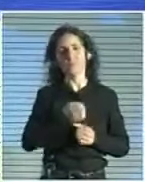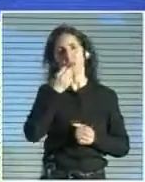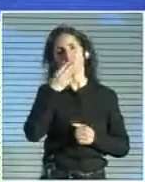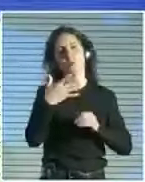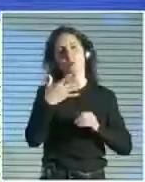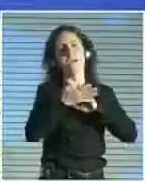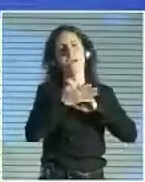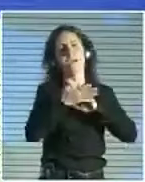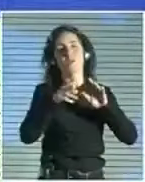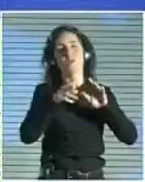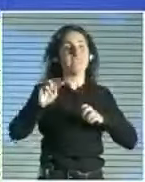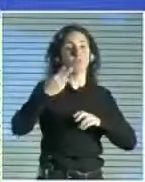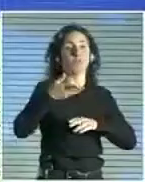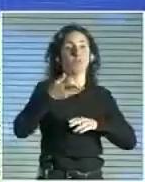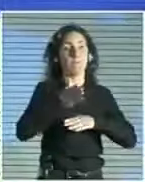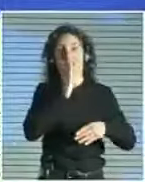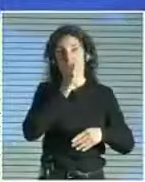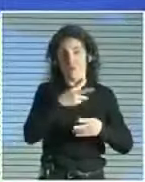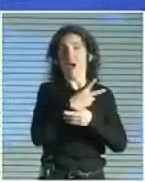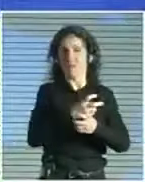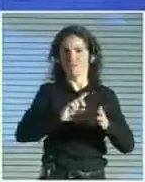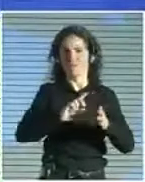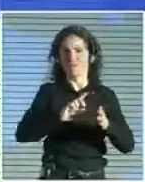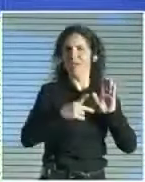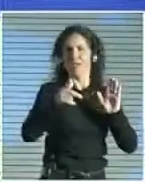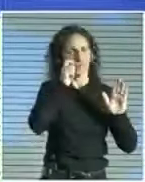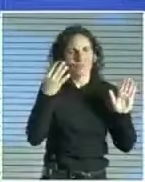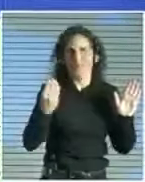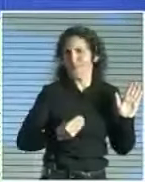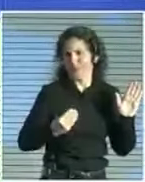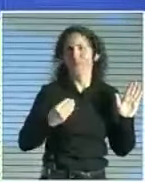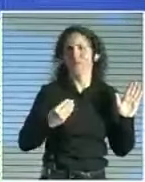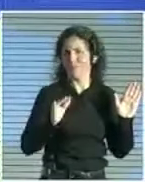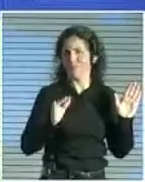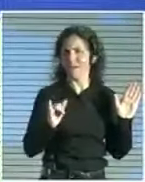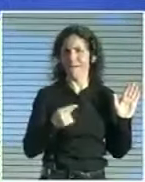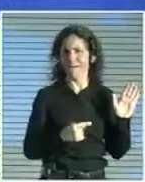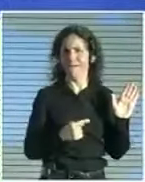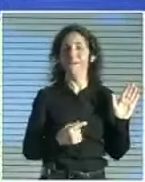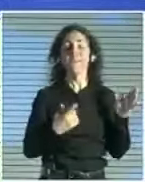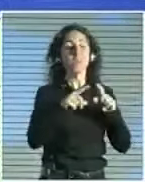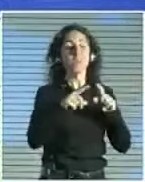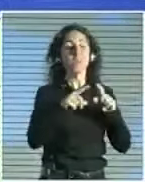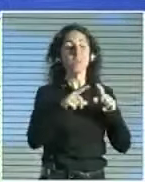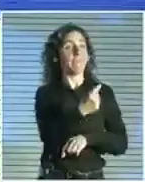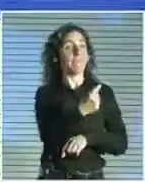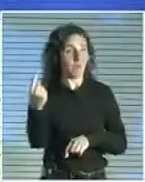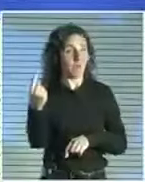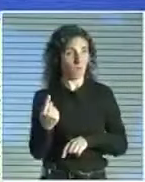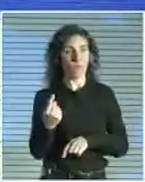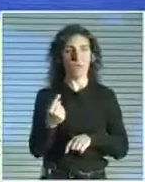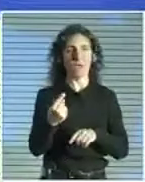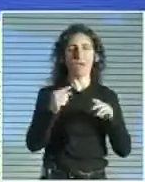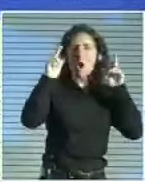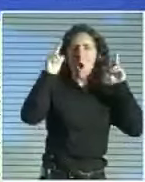the areas, every company from hotels, apartments, still to the supermarkets, doctors, and every business has